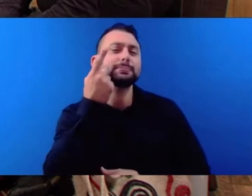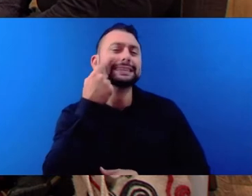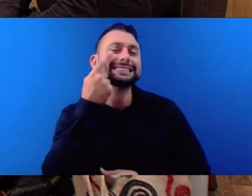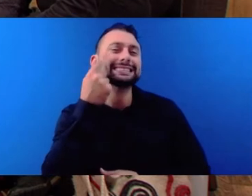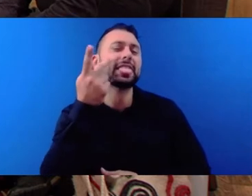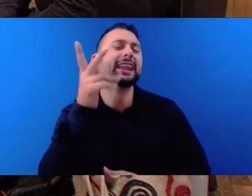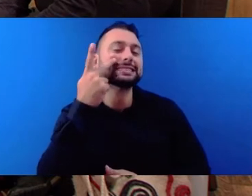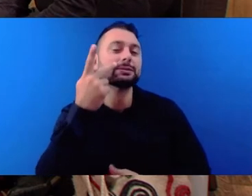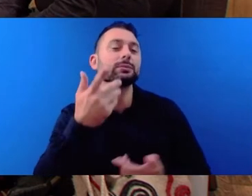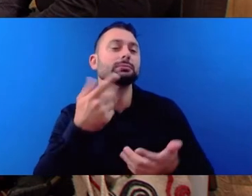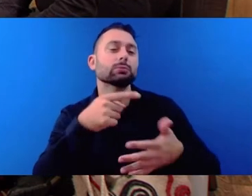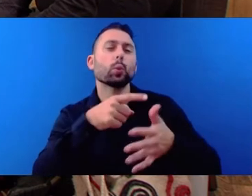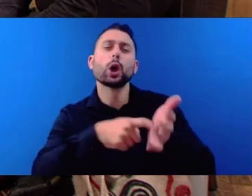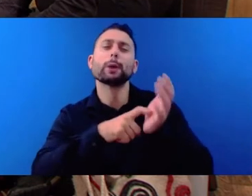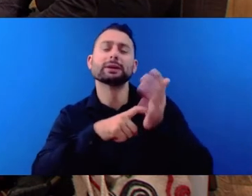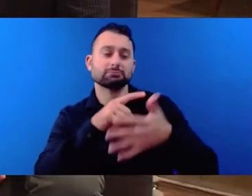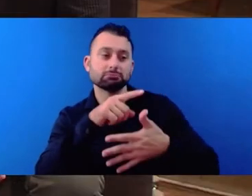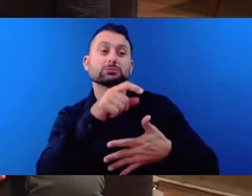That's good.